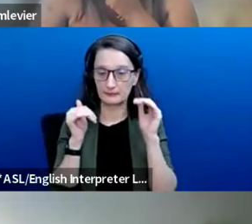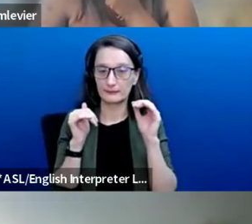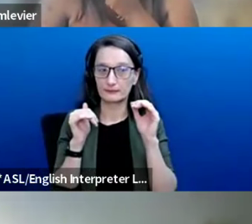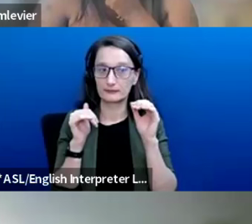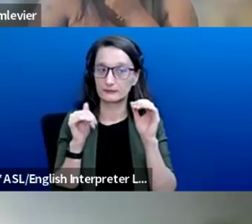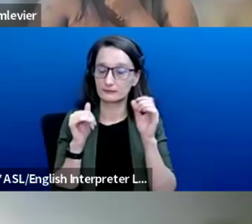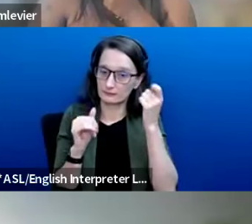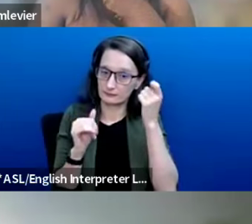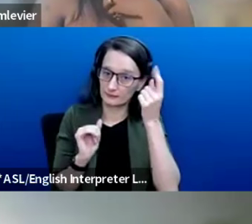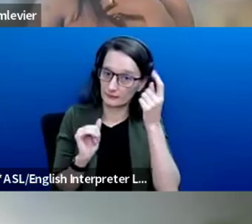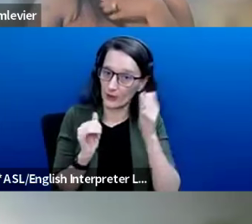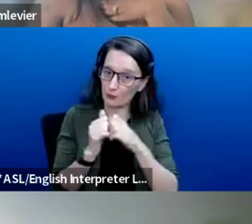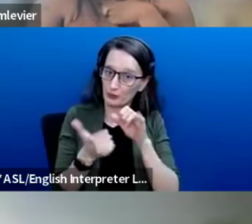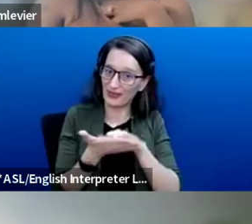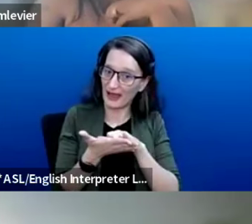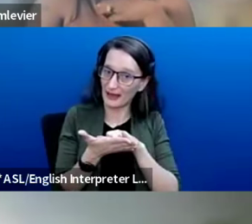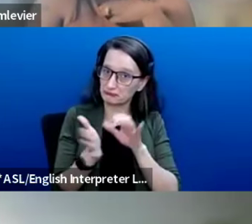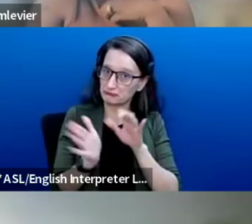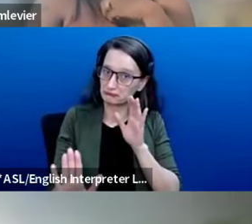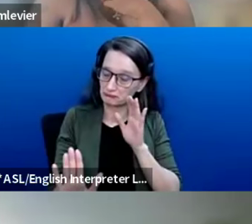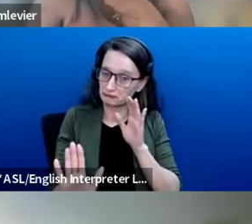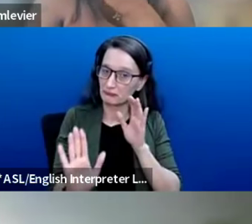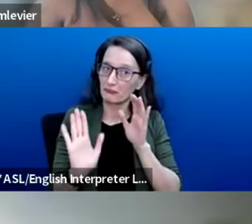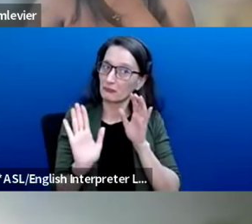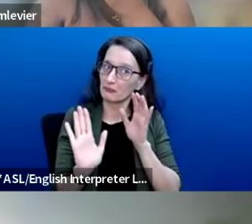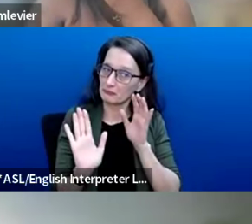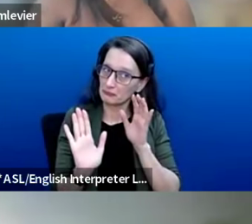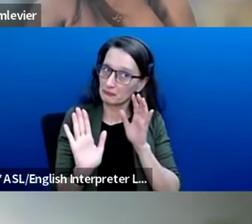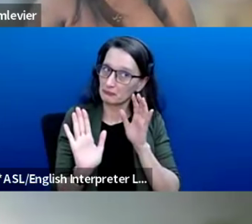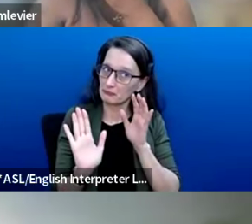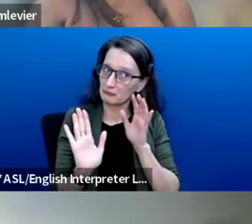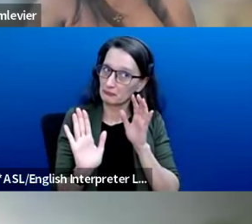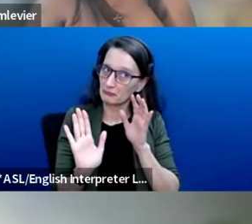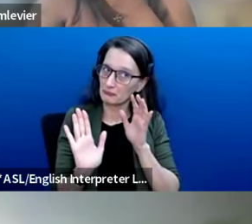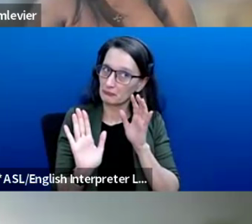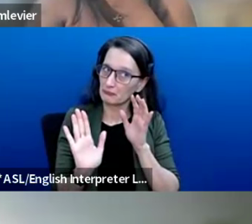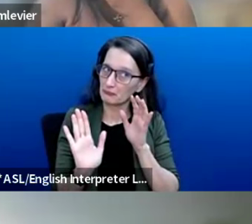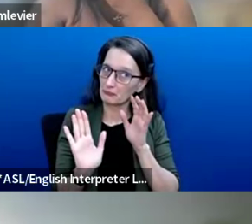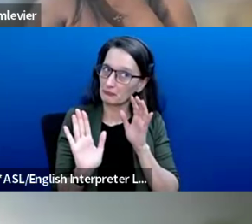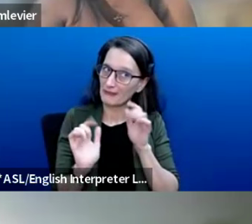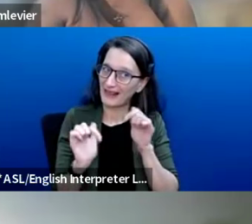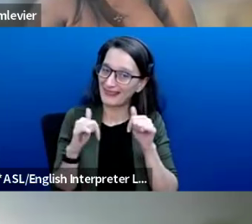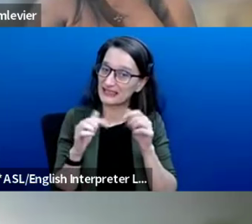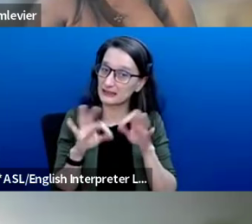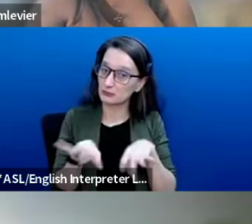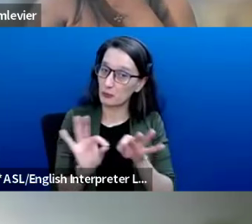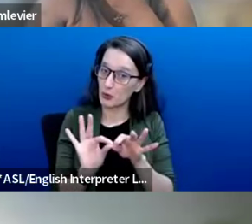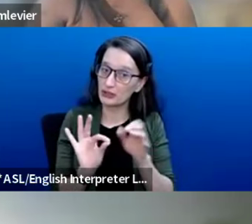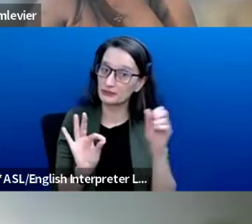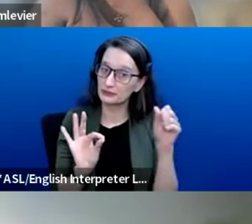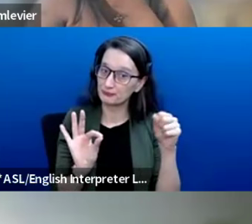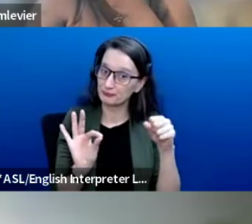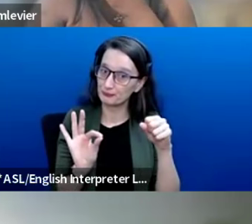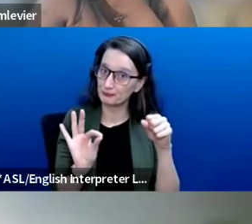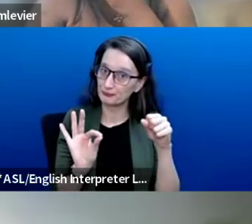said, like I'll right now it's these are important to us, but we have